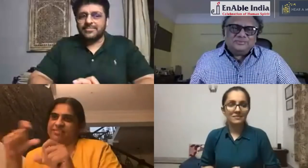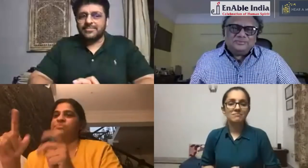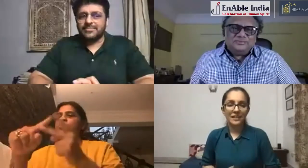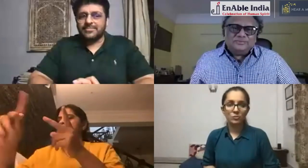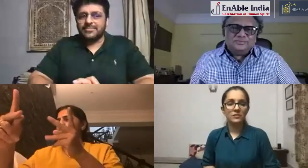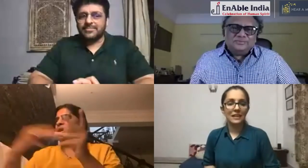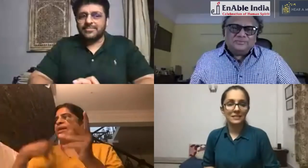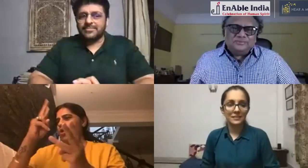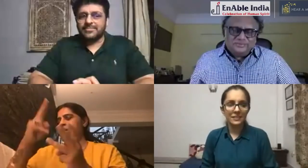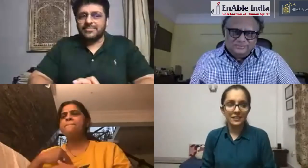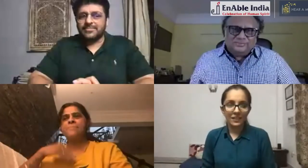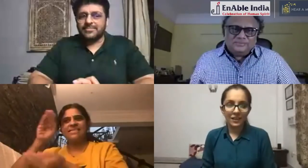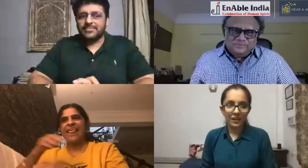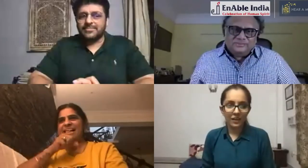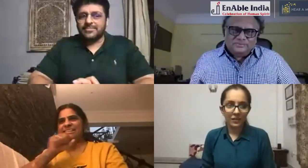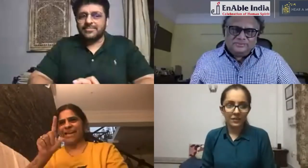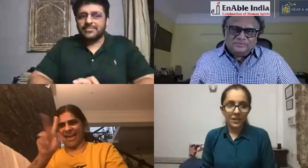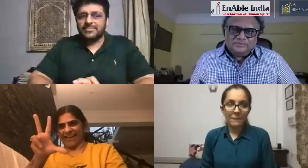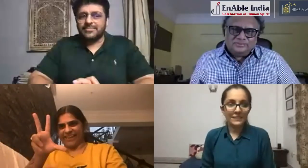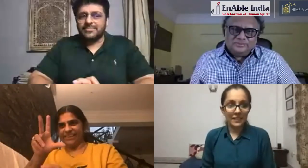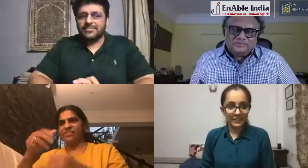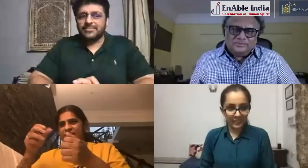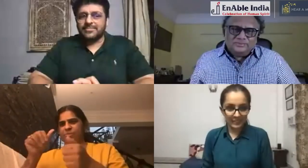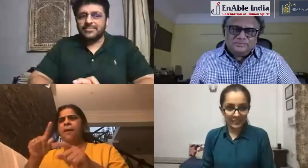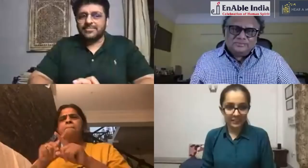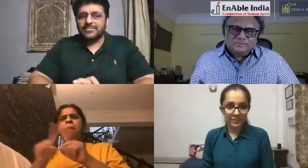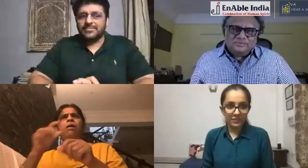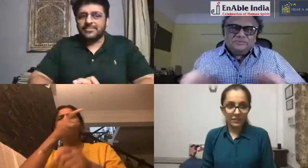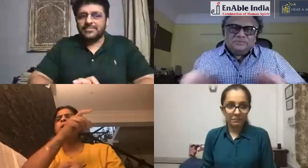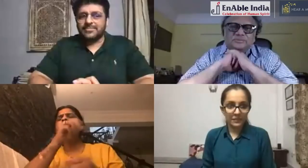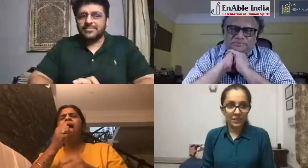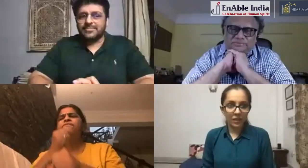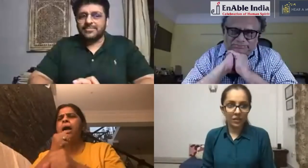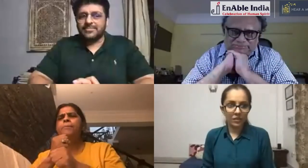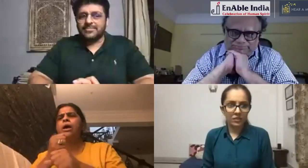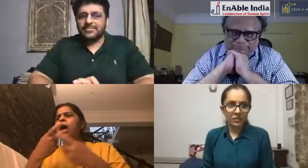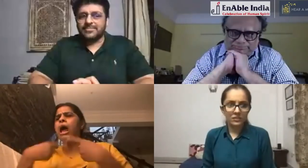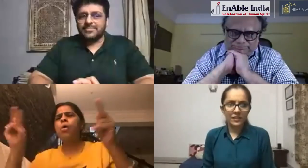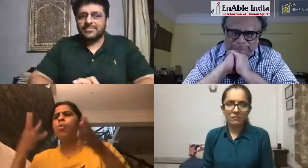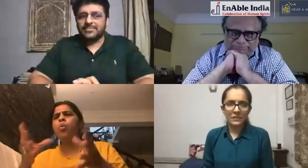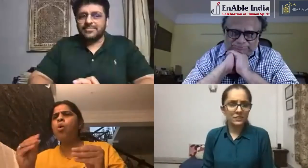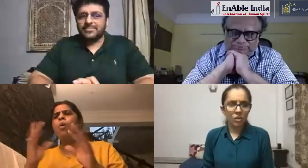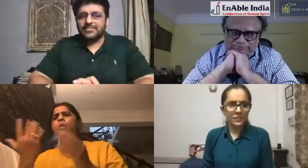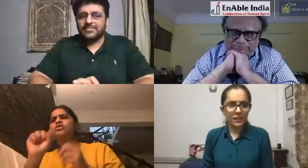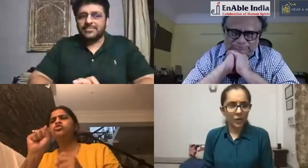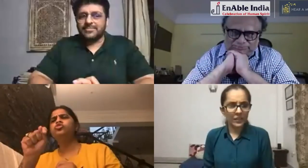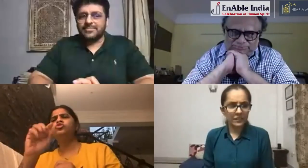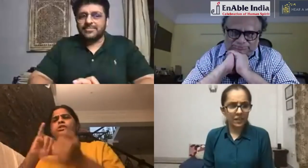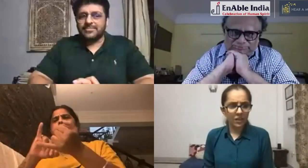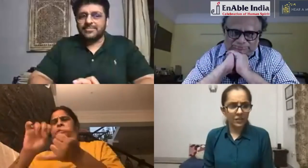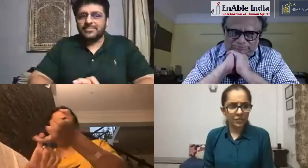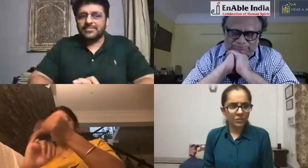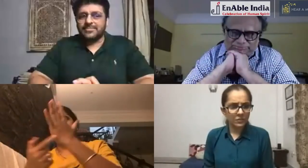Got it. Thank you for the clarity. Uh, my son is 18, but the government is not